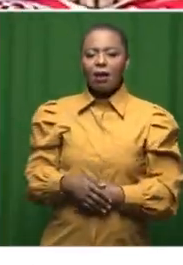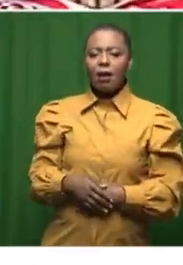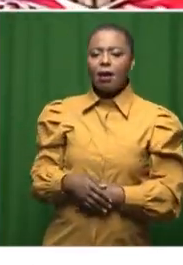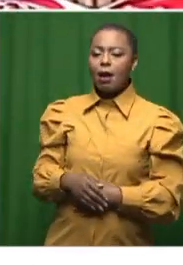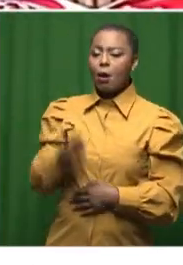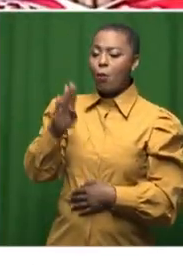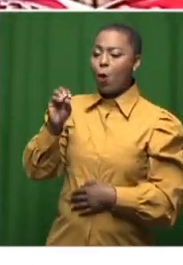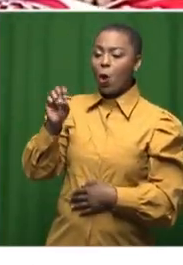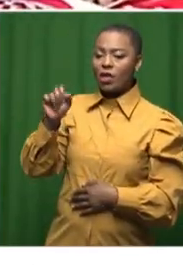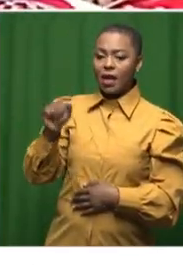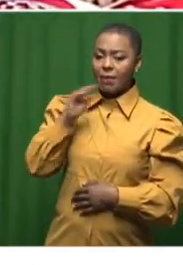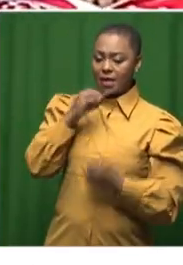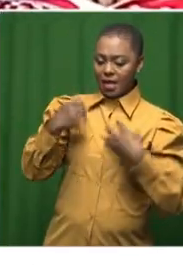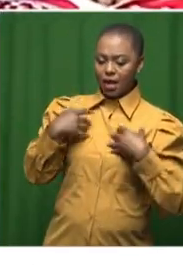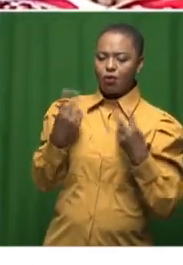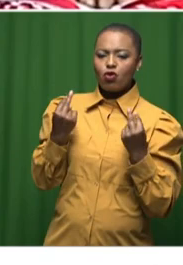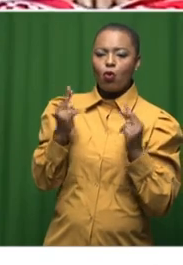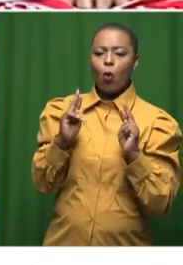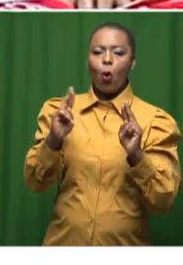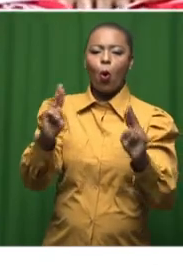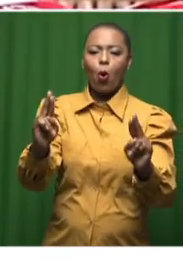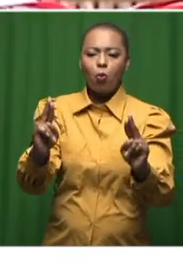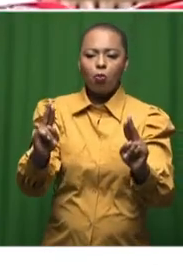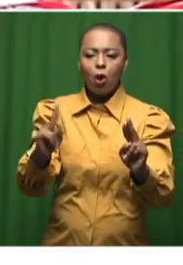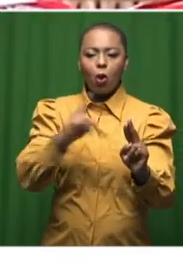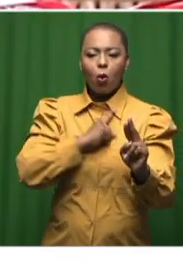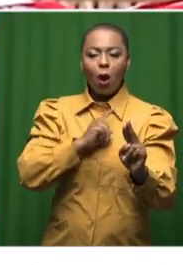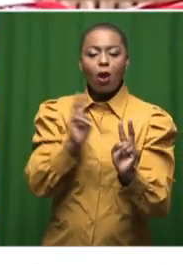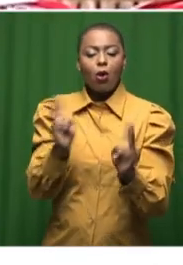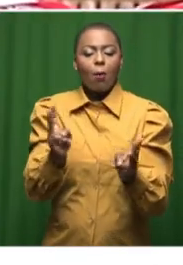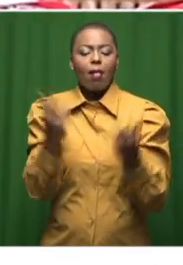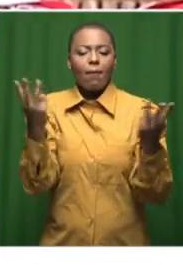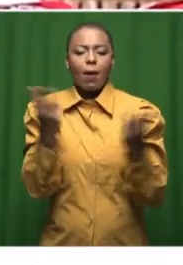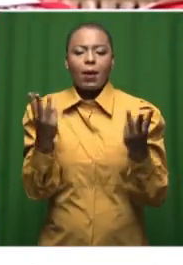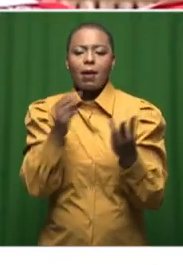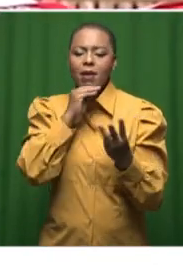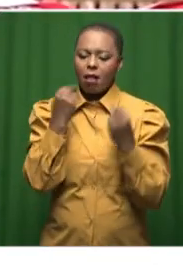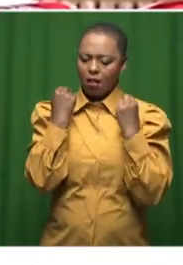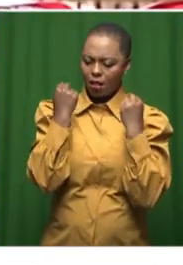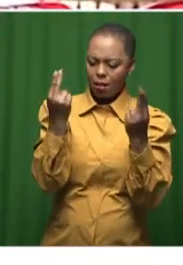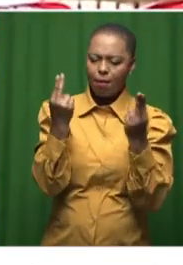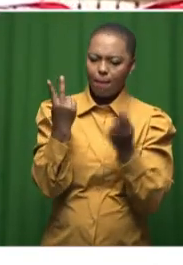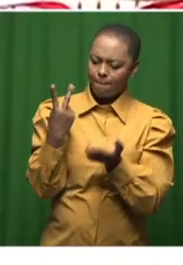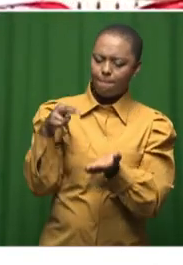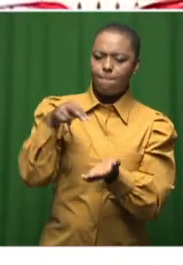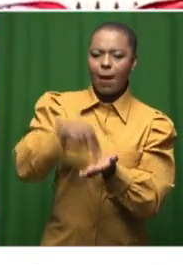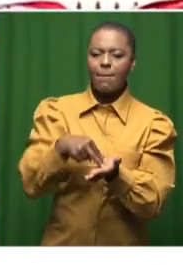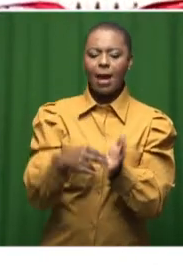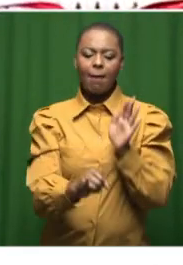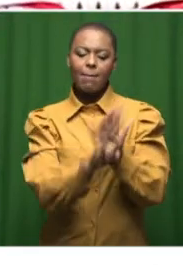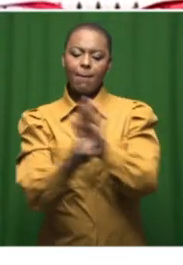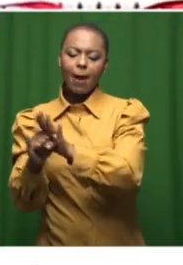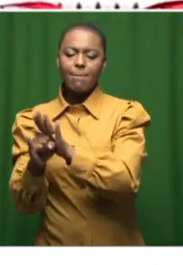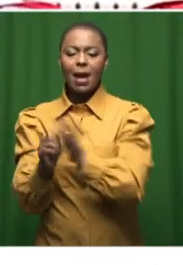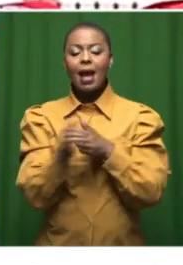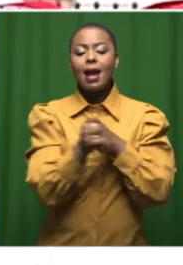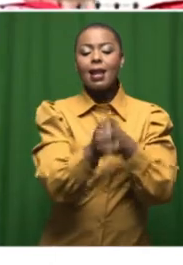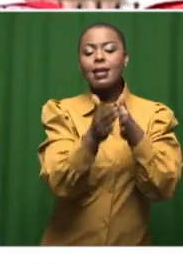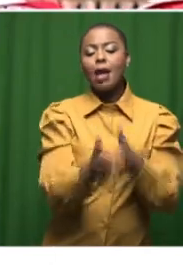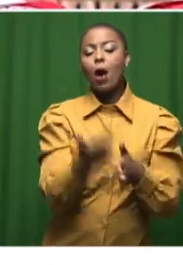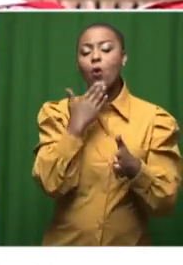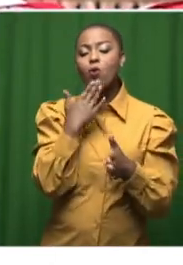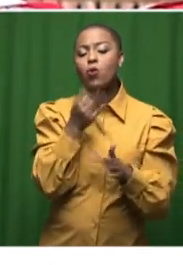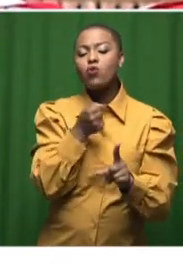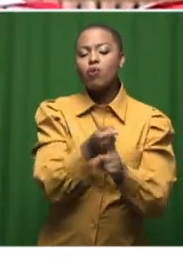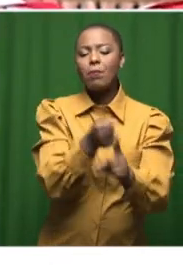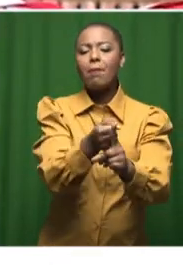to stand up, identify good leaders who are going to be very instrumental in bringing good governance in our country. It